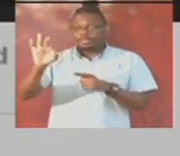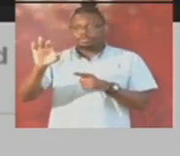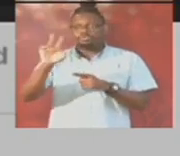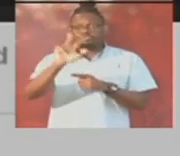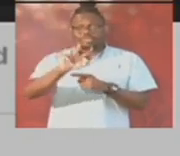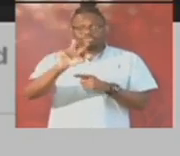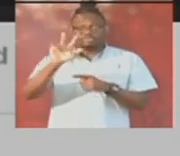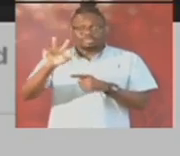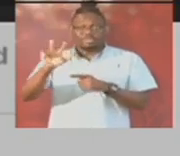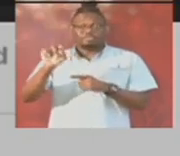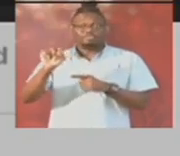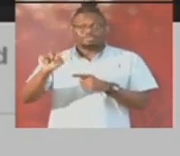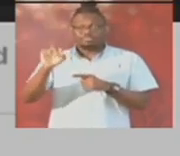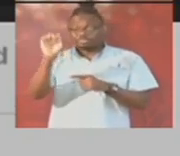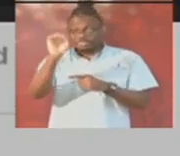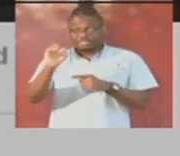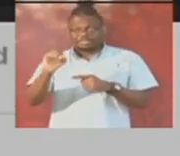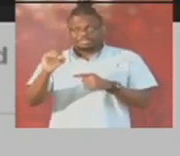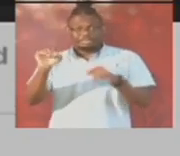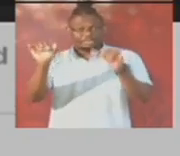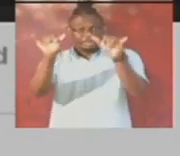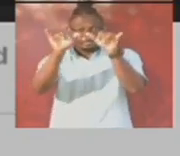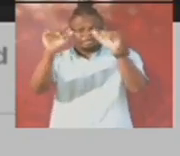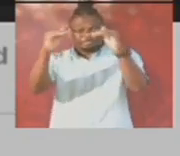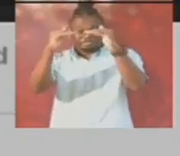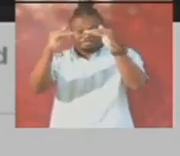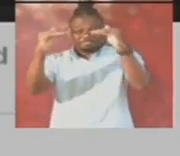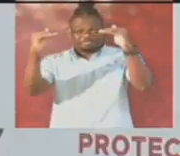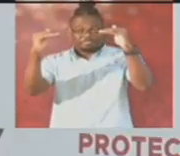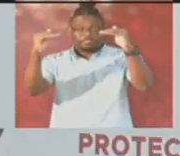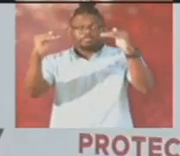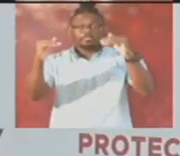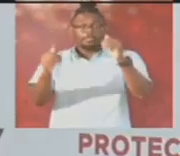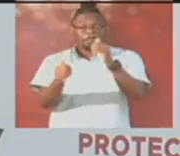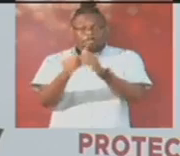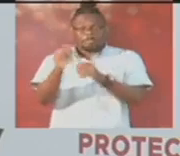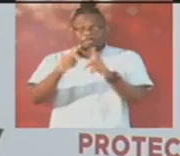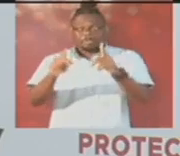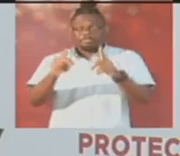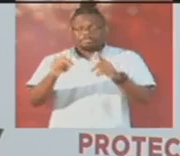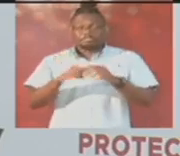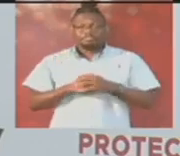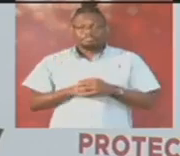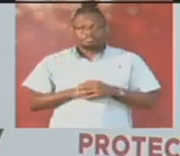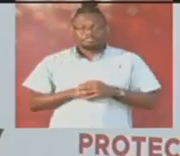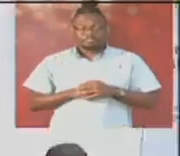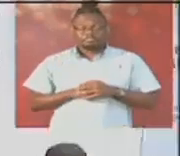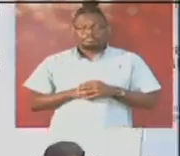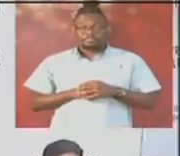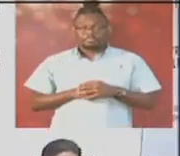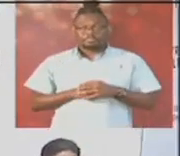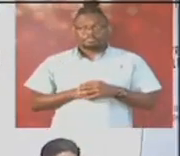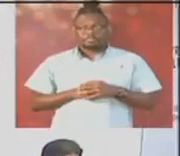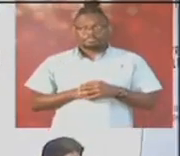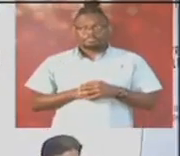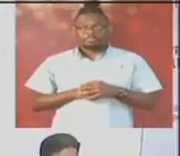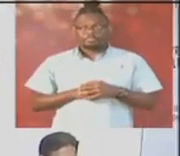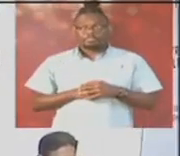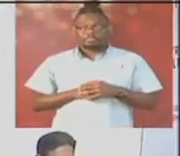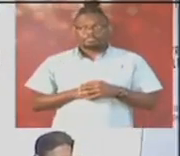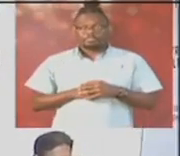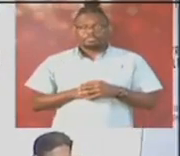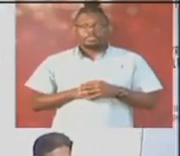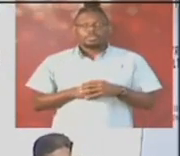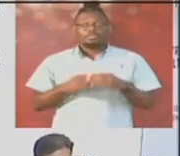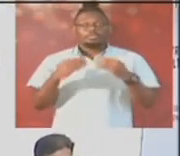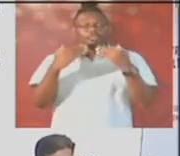80, 11.15%. So I believe that's the last slide, Al, and brings me to the end of the clinical update for today. Thank you very much,